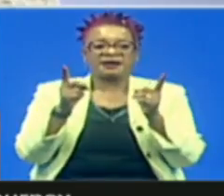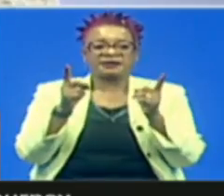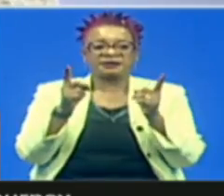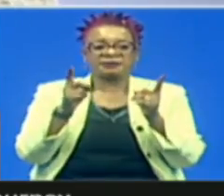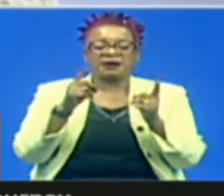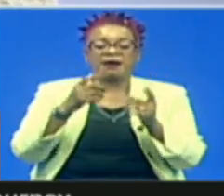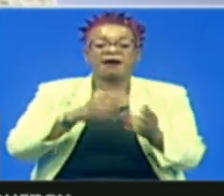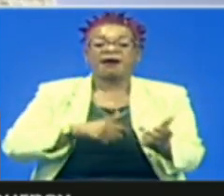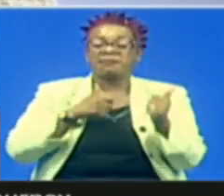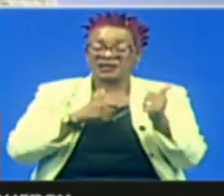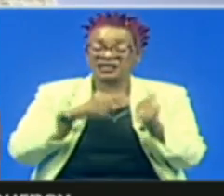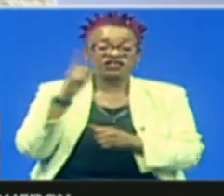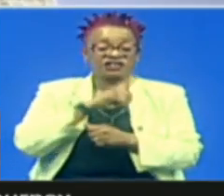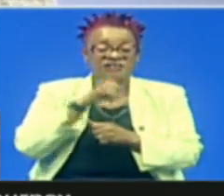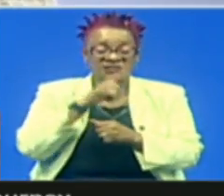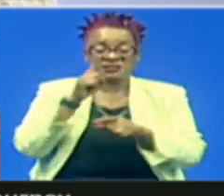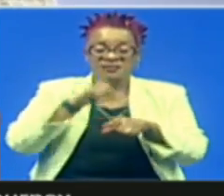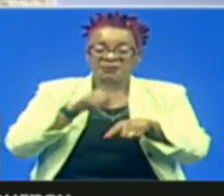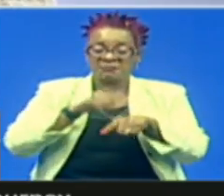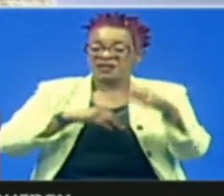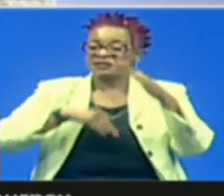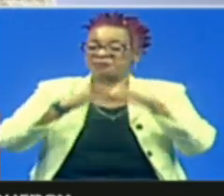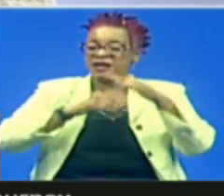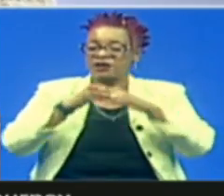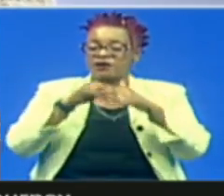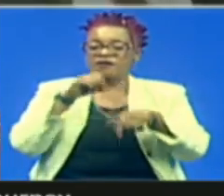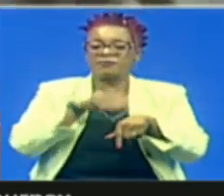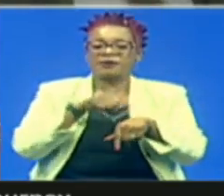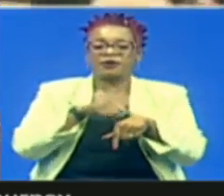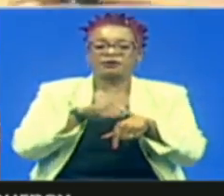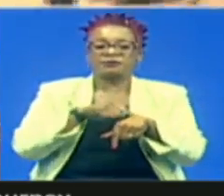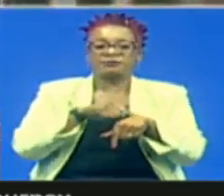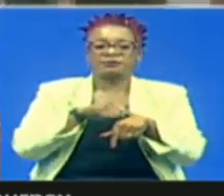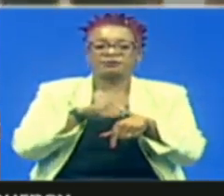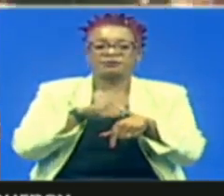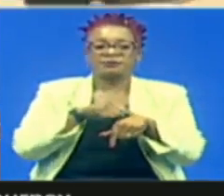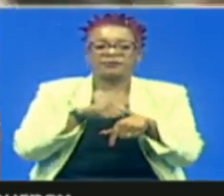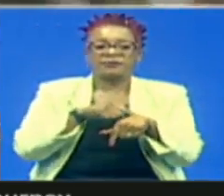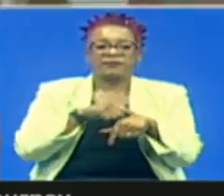dangerous upon the expiry of the grace period. That's tomorrow.